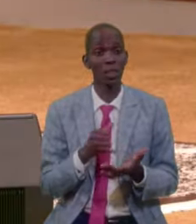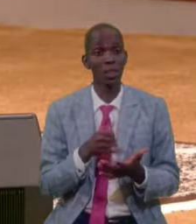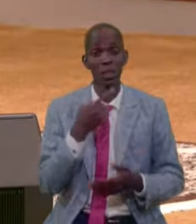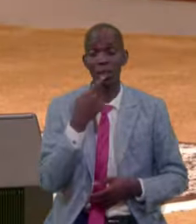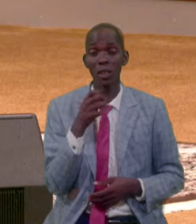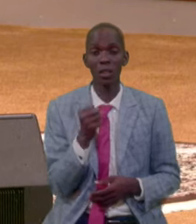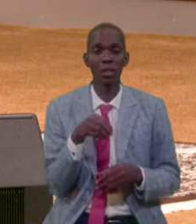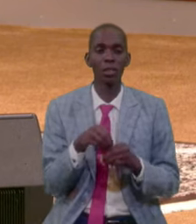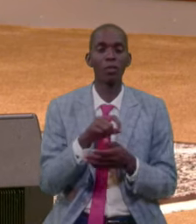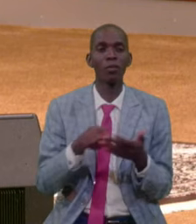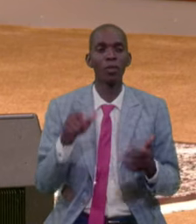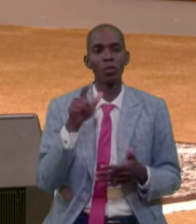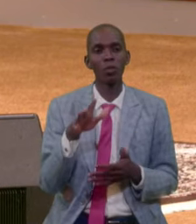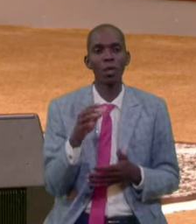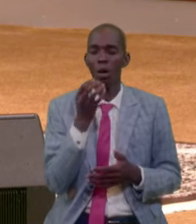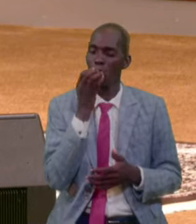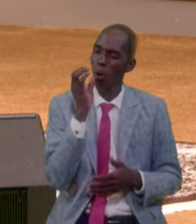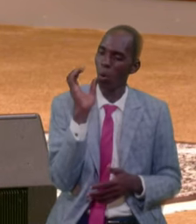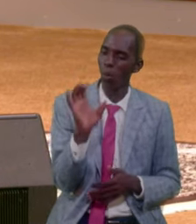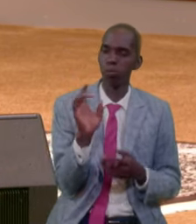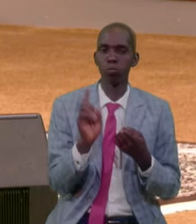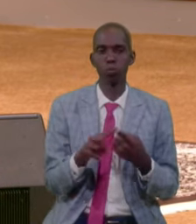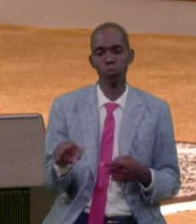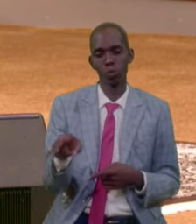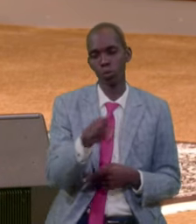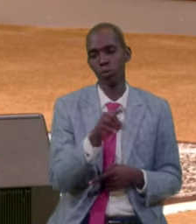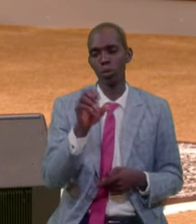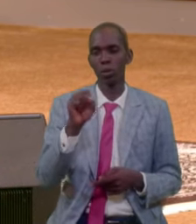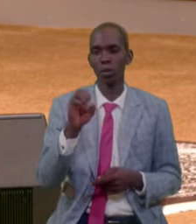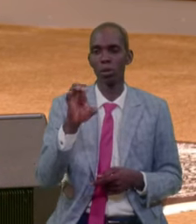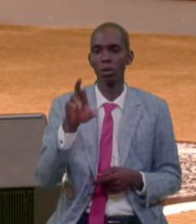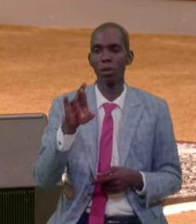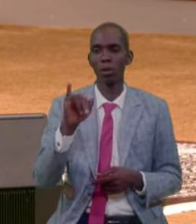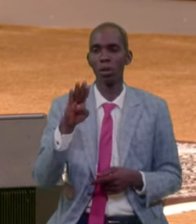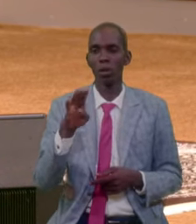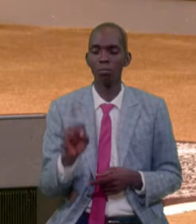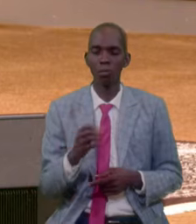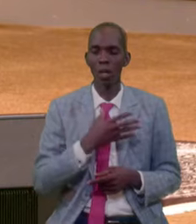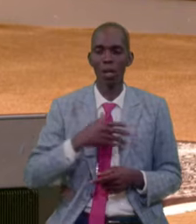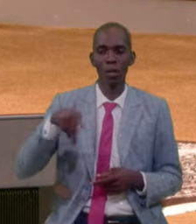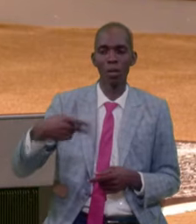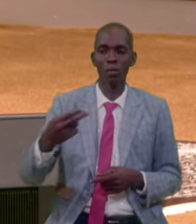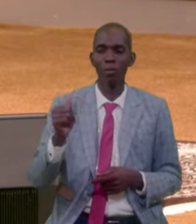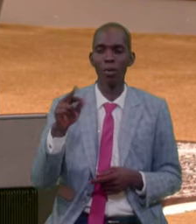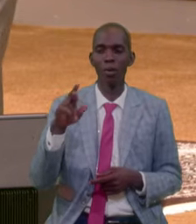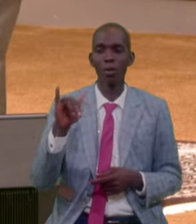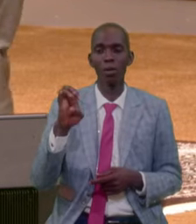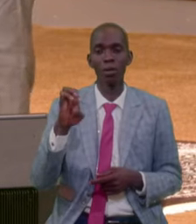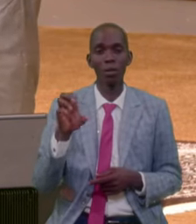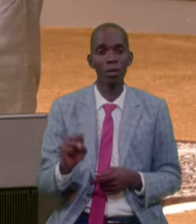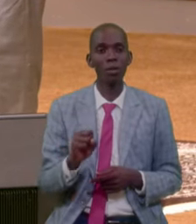says, woe unto you, scribes and Pharisees, hypocrites, for ye